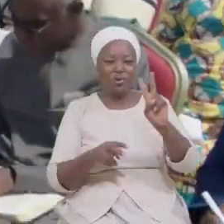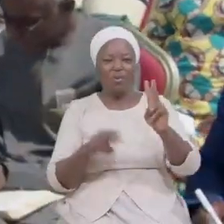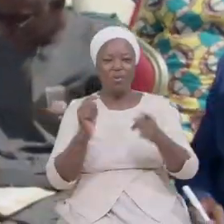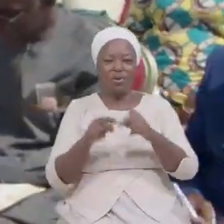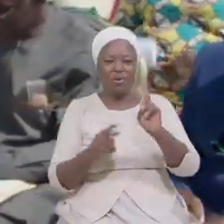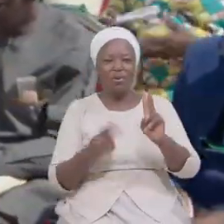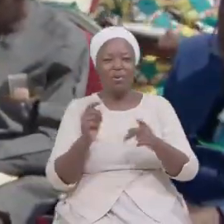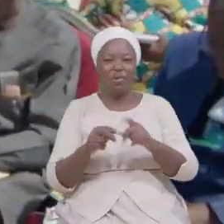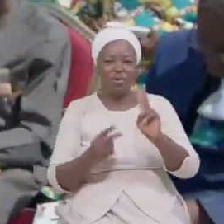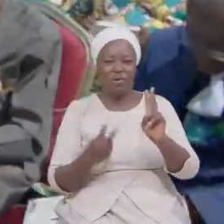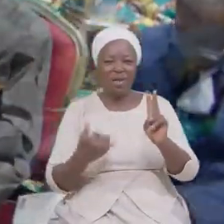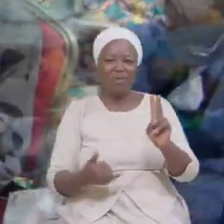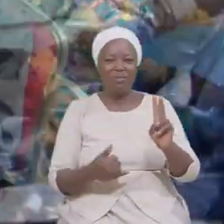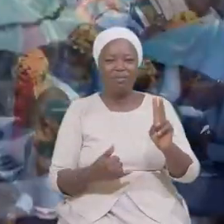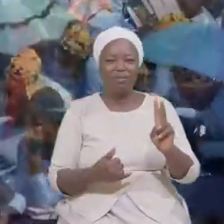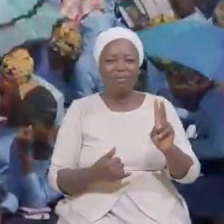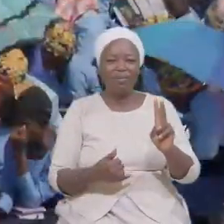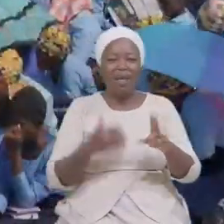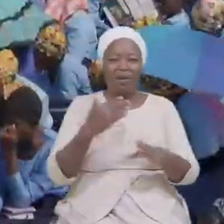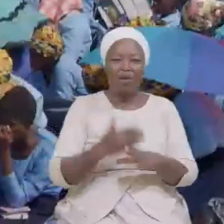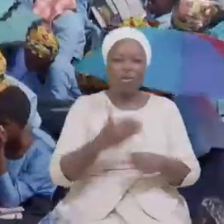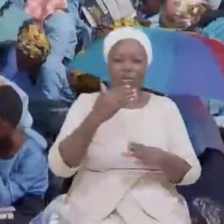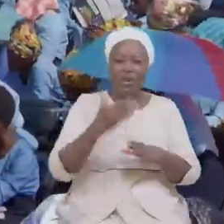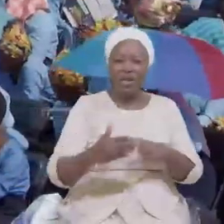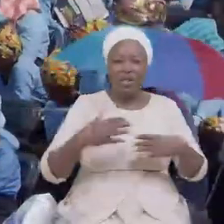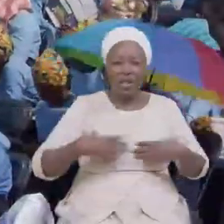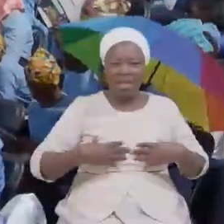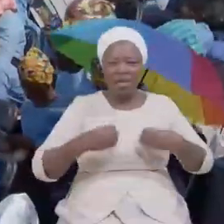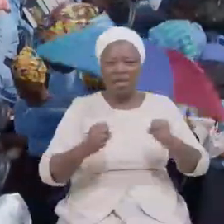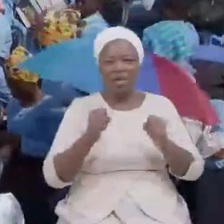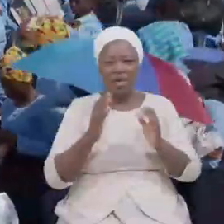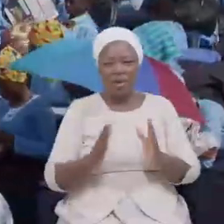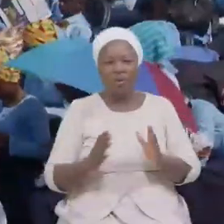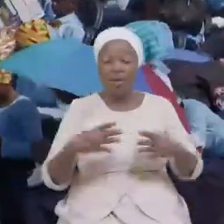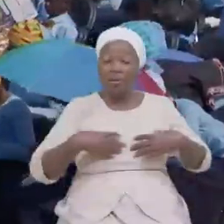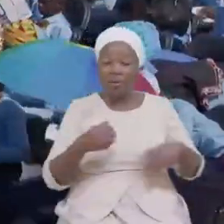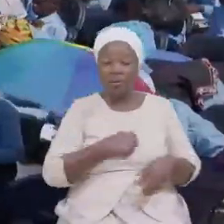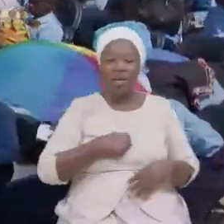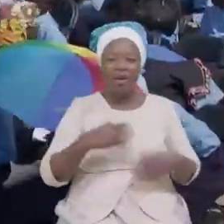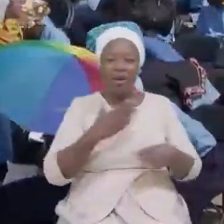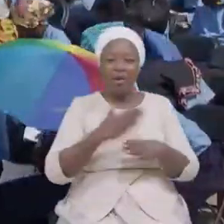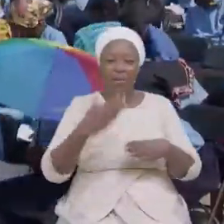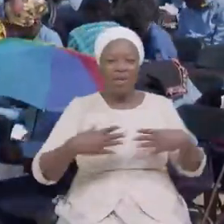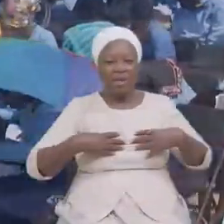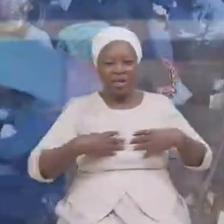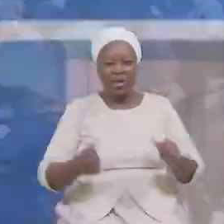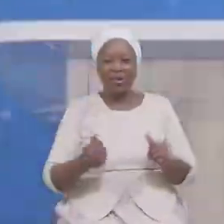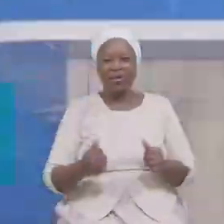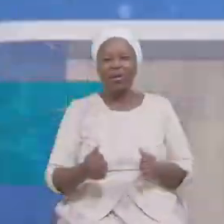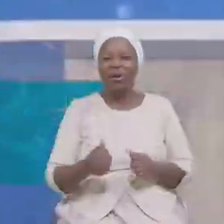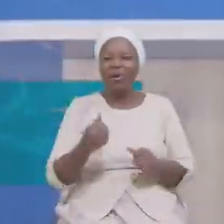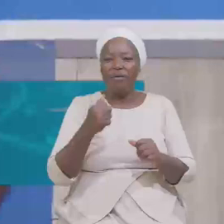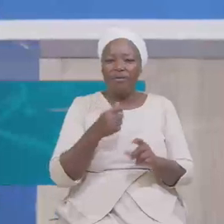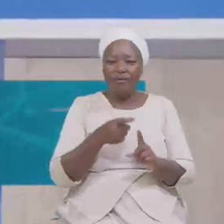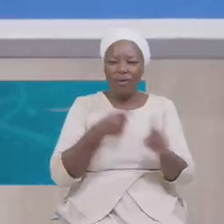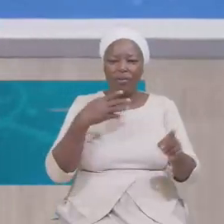Point number two, complete cure from the Christ of the everlasting covenant.